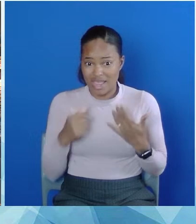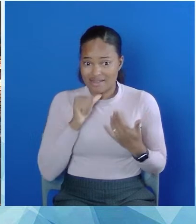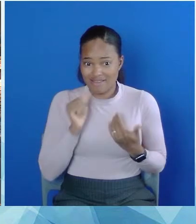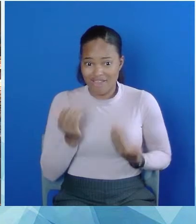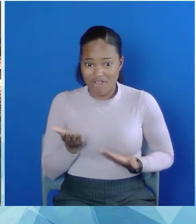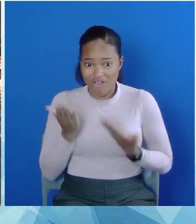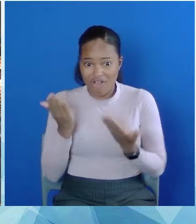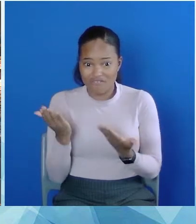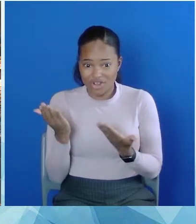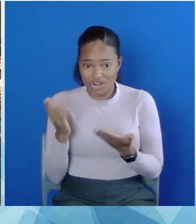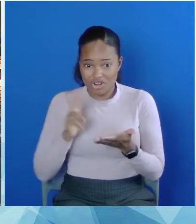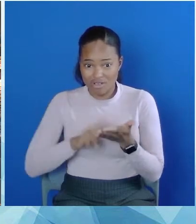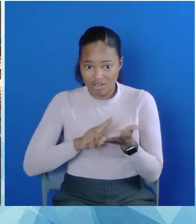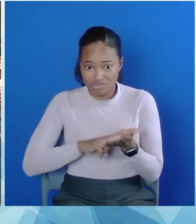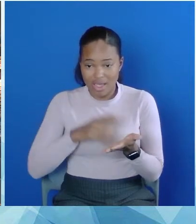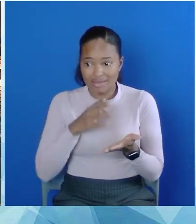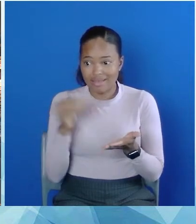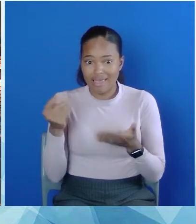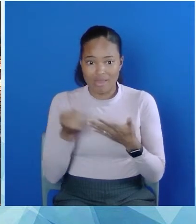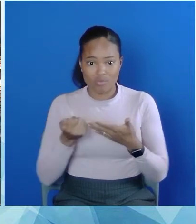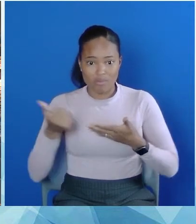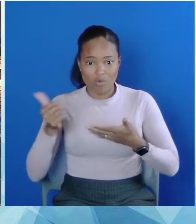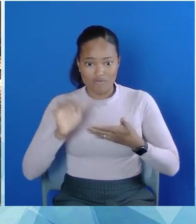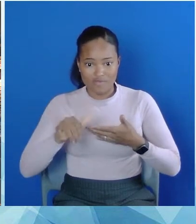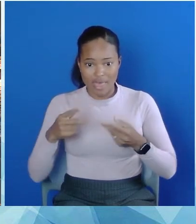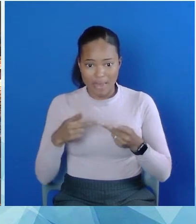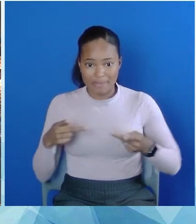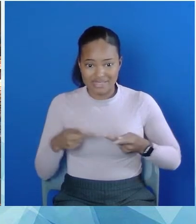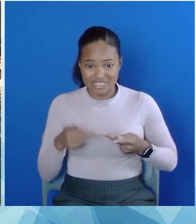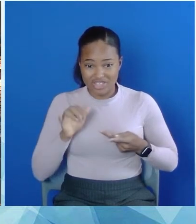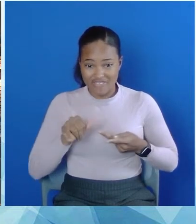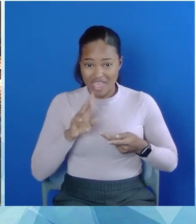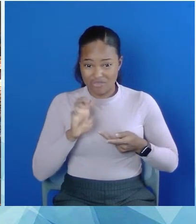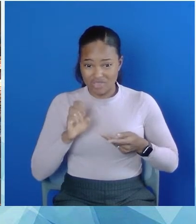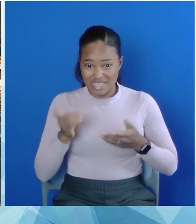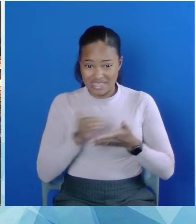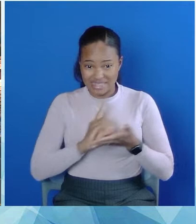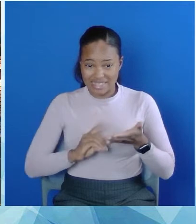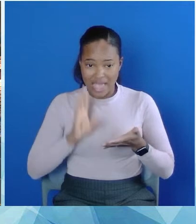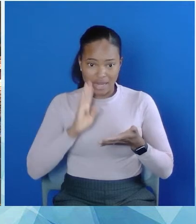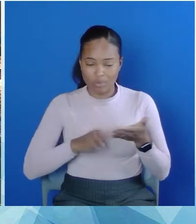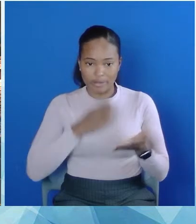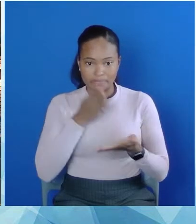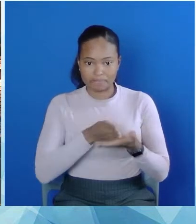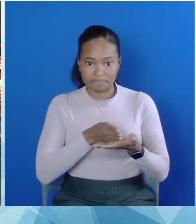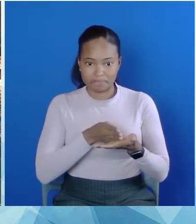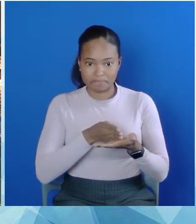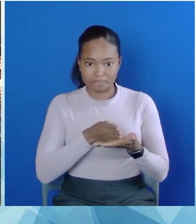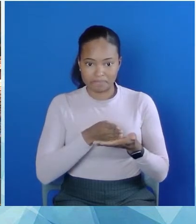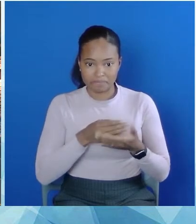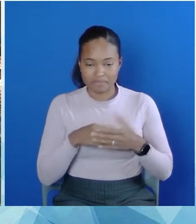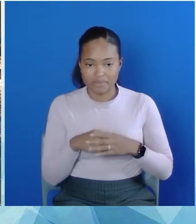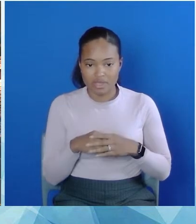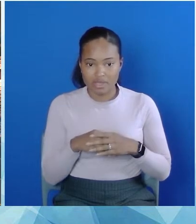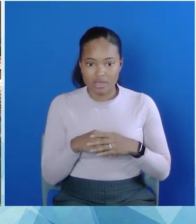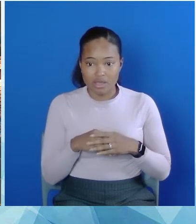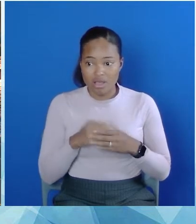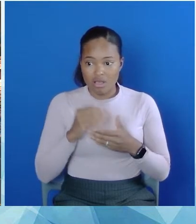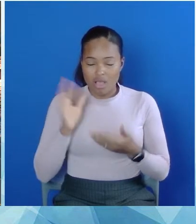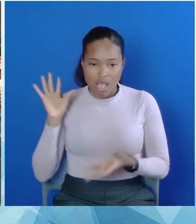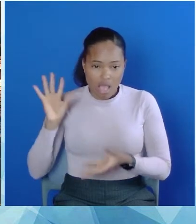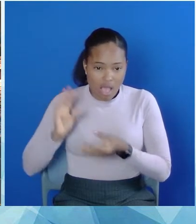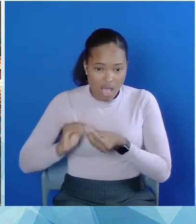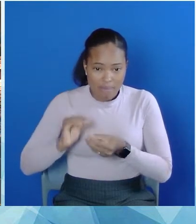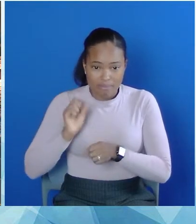the position, the redesign will lose traction and stop. And all of the hard work that's been put